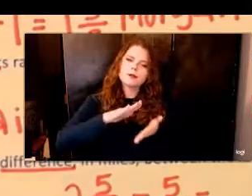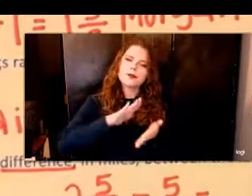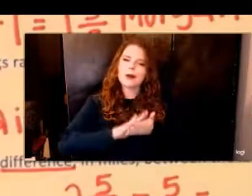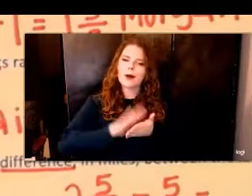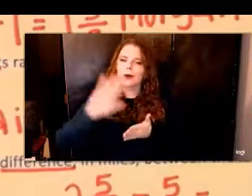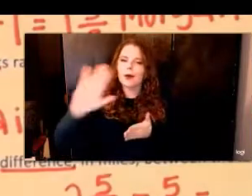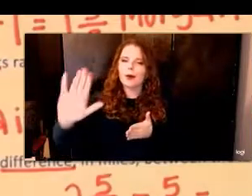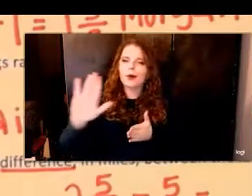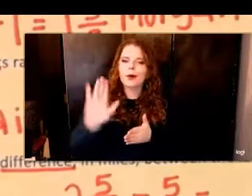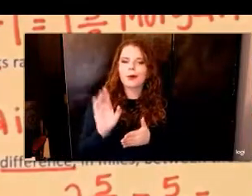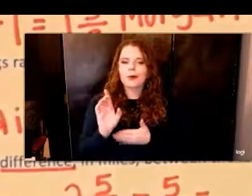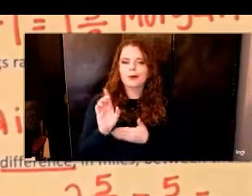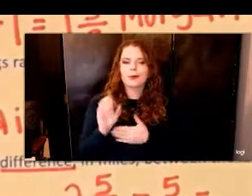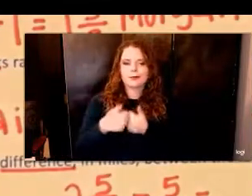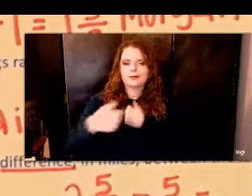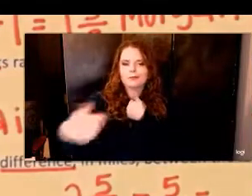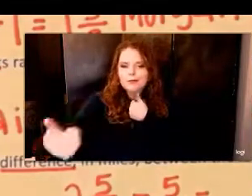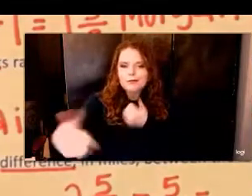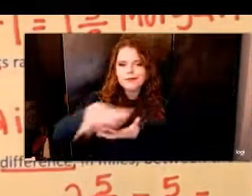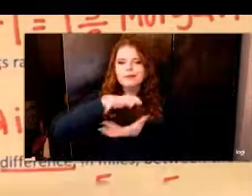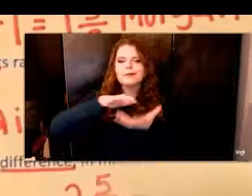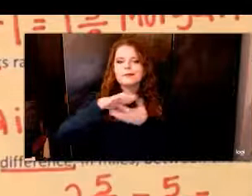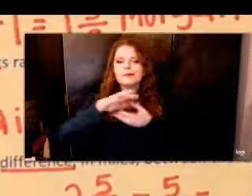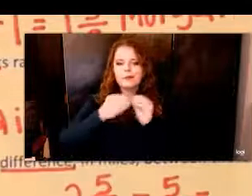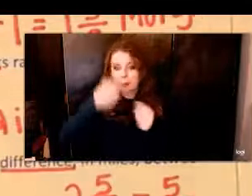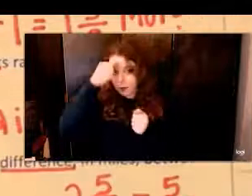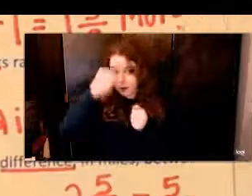mixed number. So bringing back in